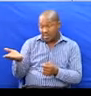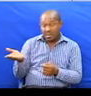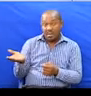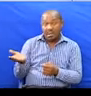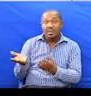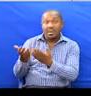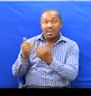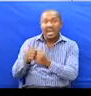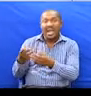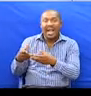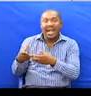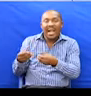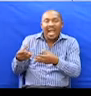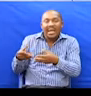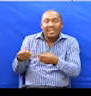lighter